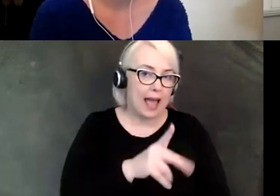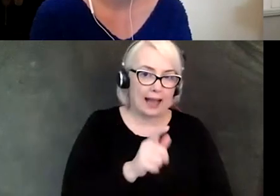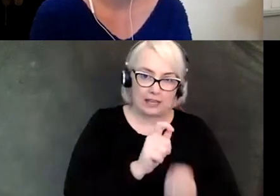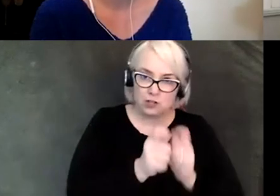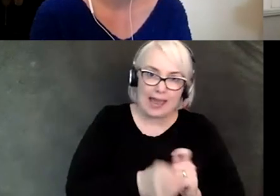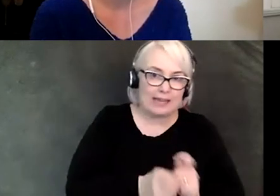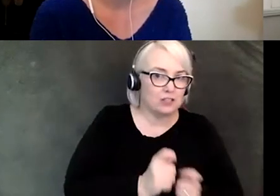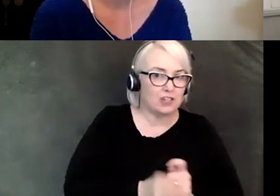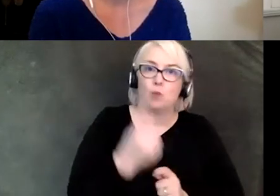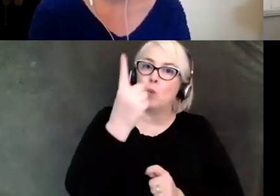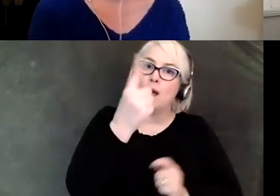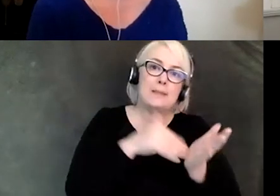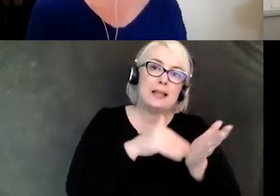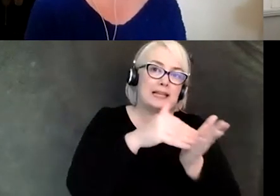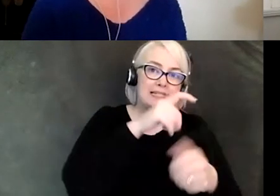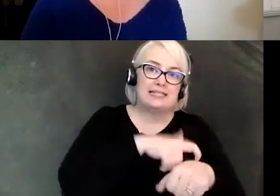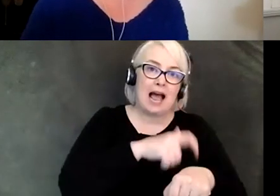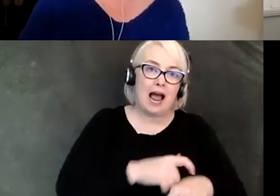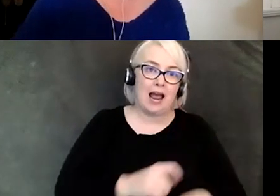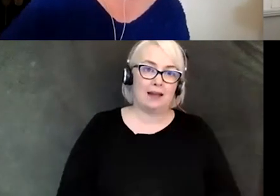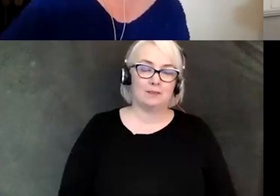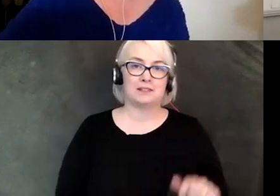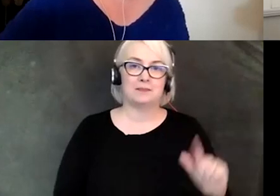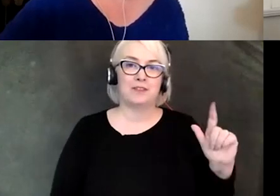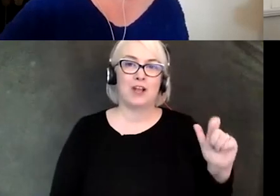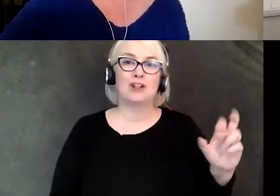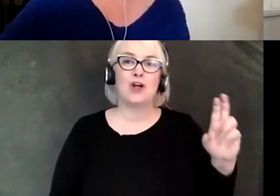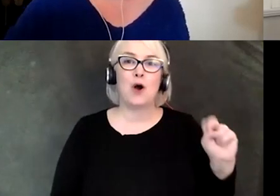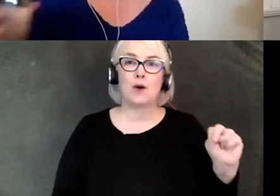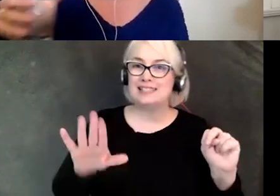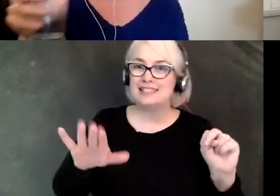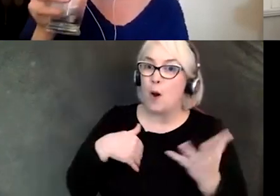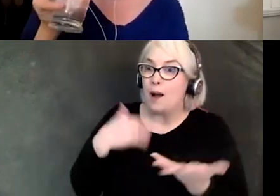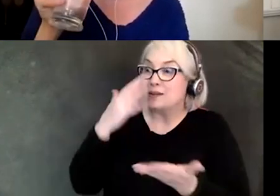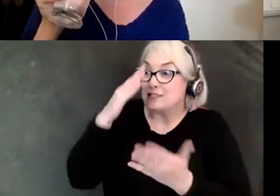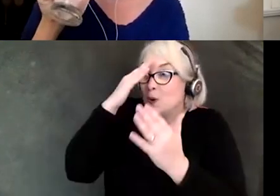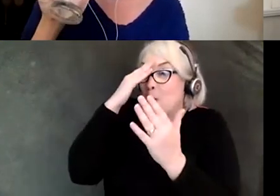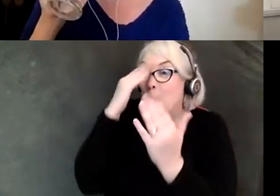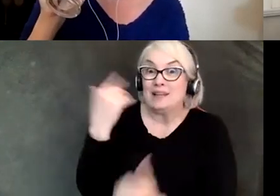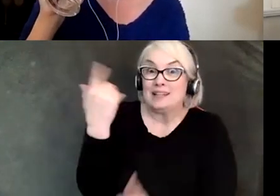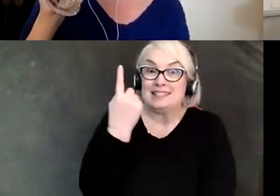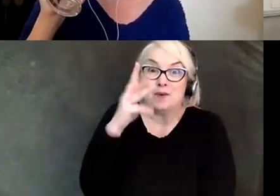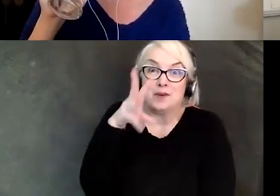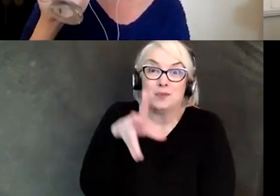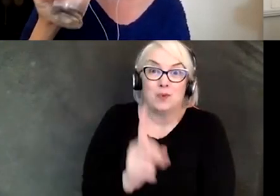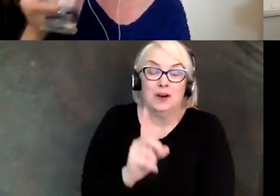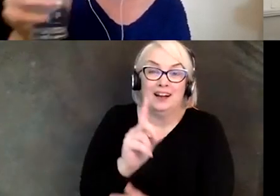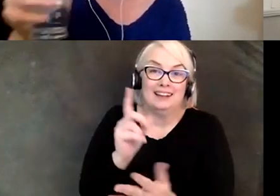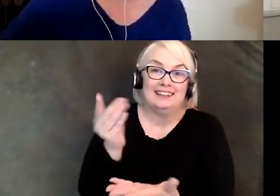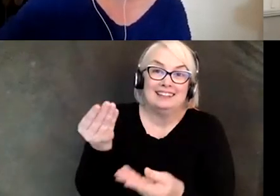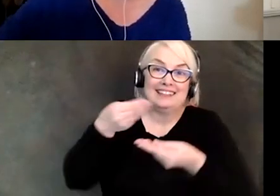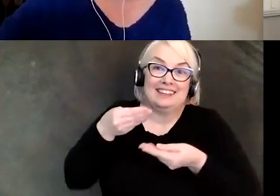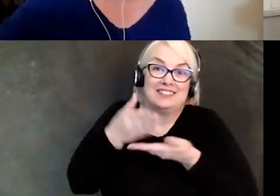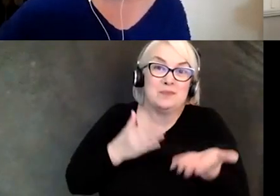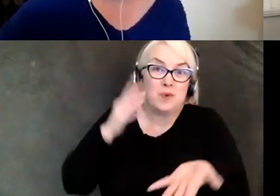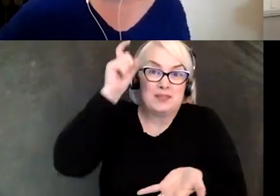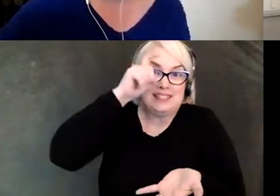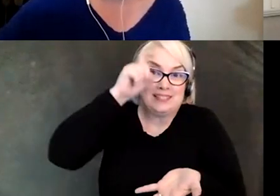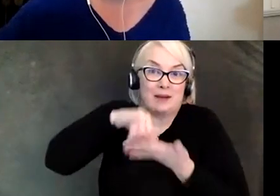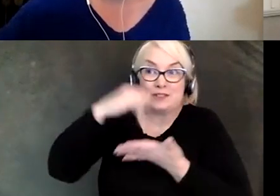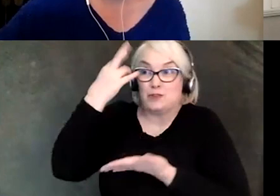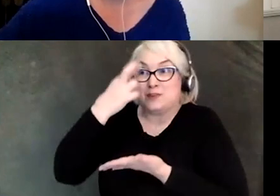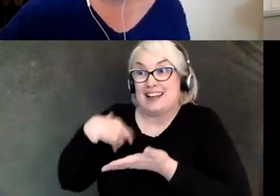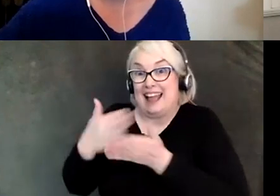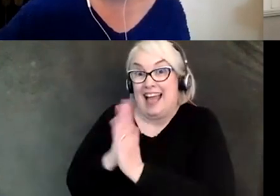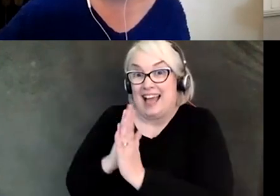Yeah. That's why I asked because, you know, hoping someone would like drop some pearls of wisdom, um, which this is great. This is great. Um,